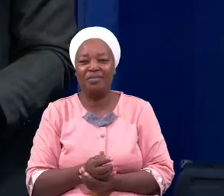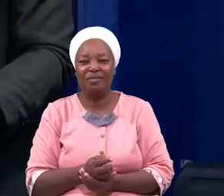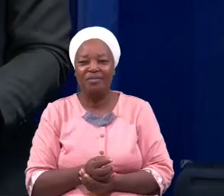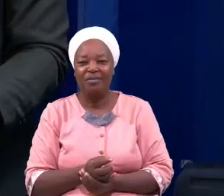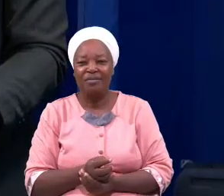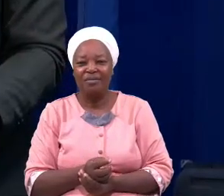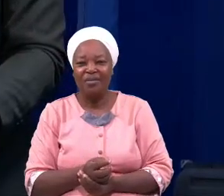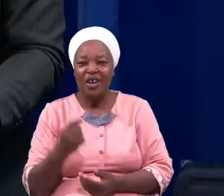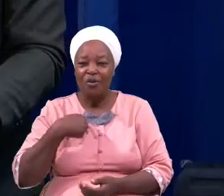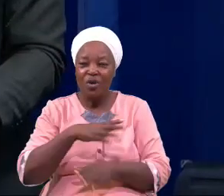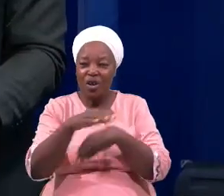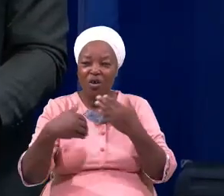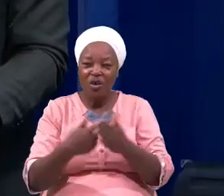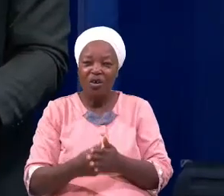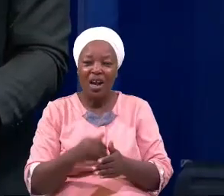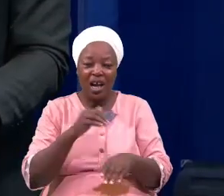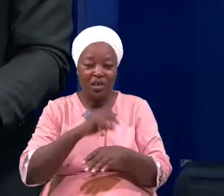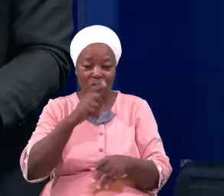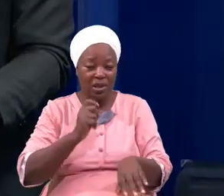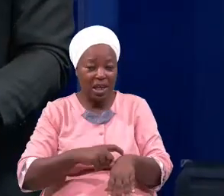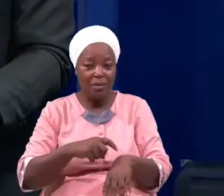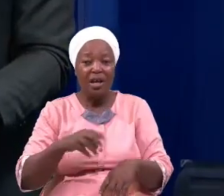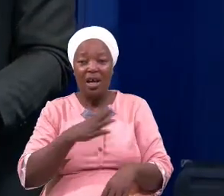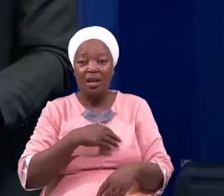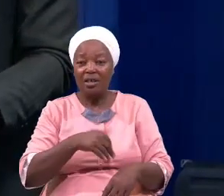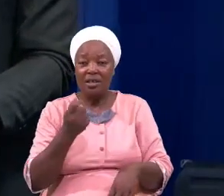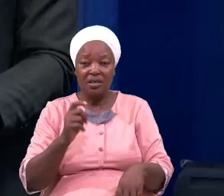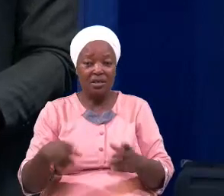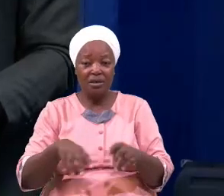We all at one time or the other made the decision like this.